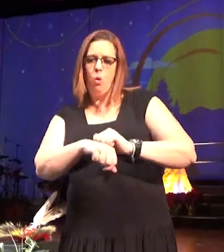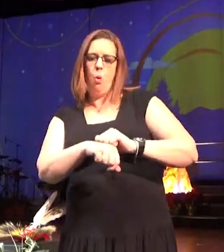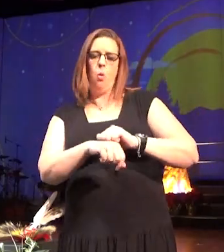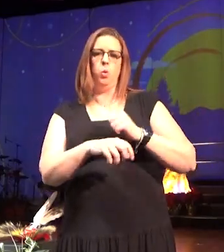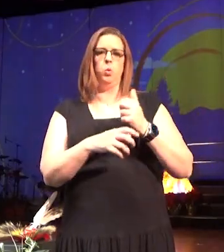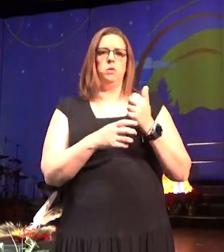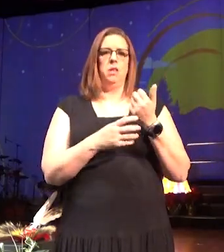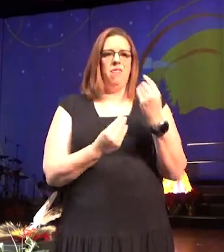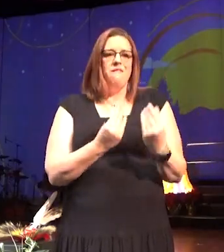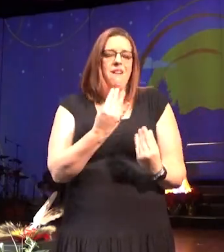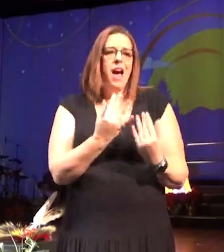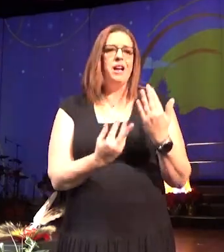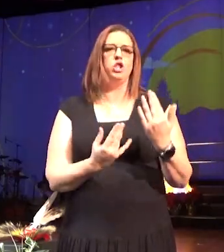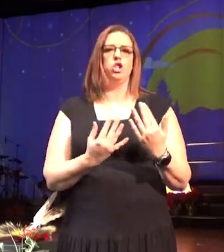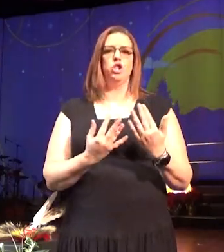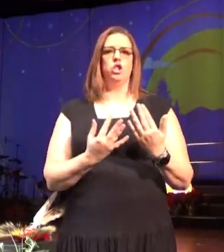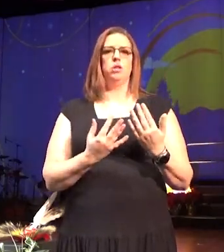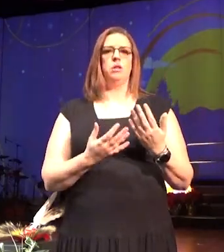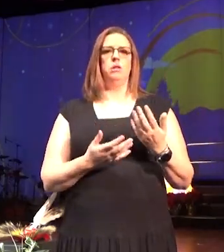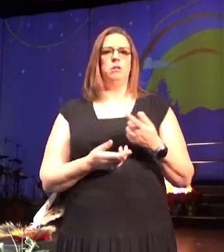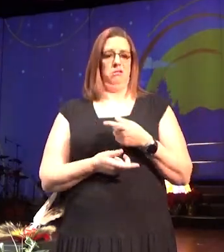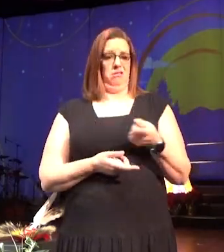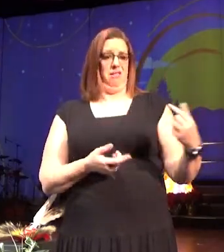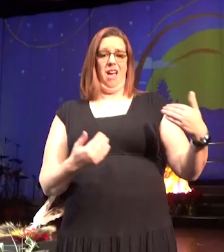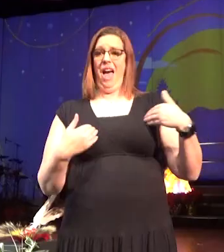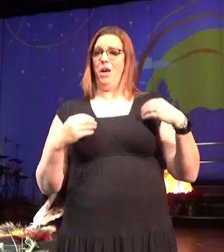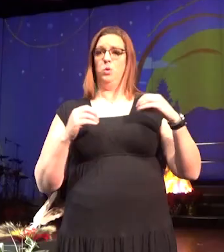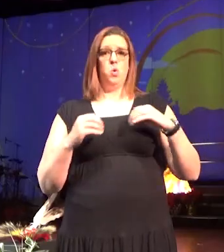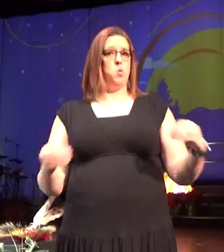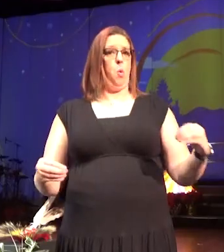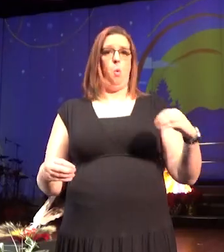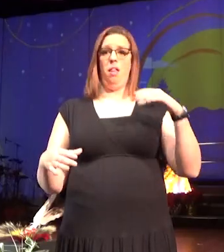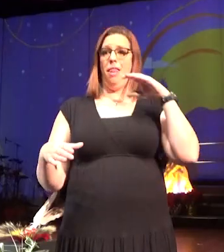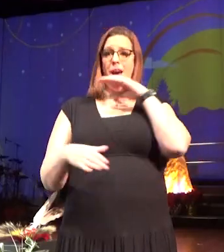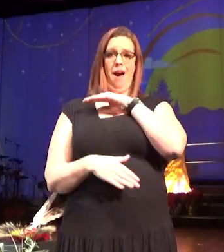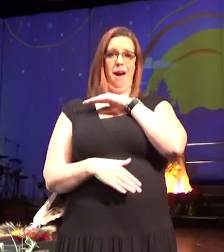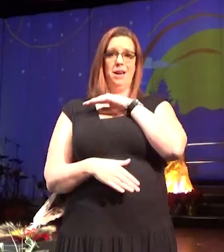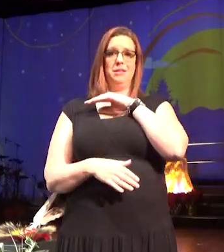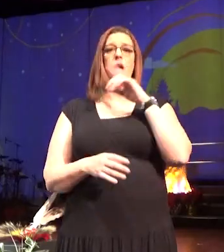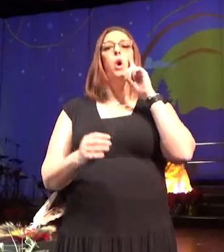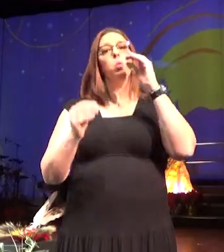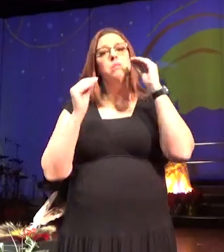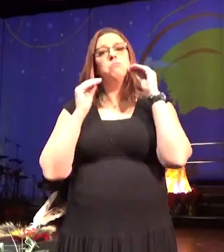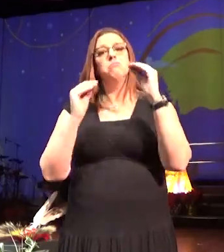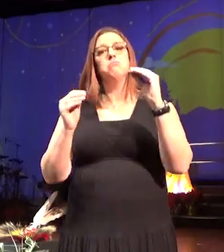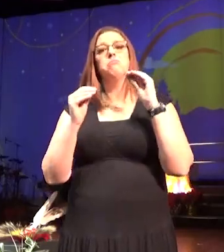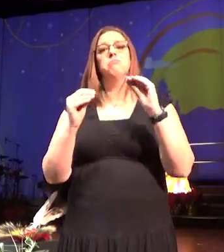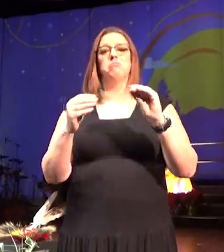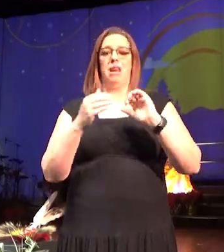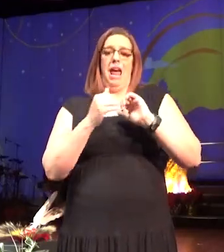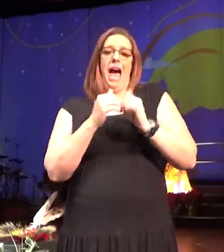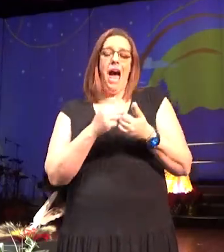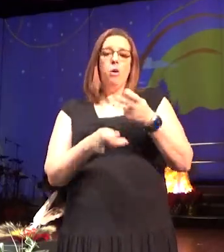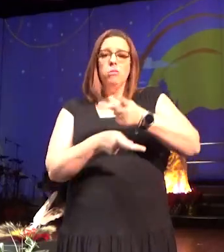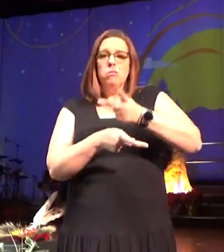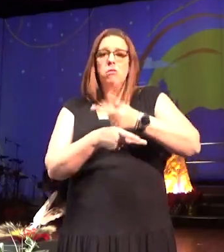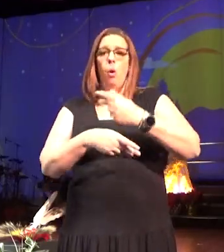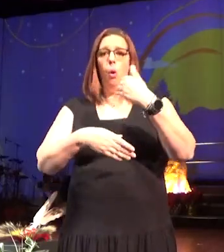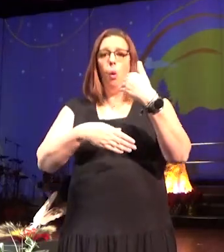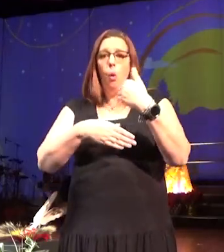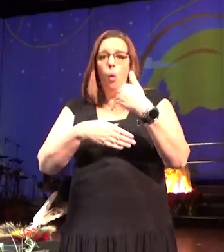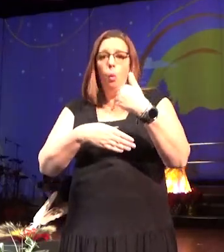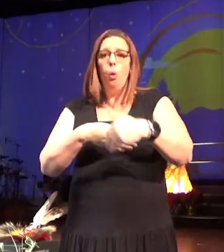fire. And it has no lie to it. It will teach you how to chop wood. It will teach you how